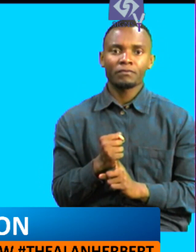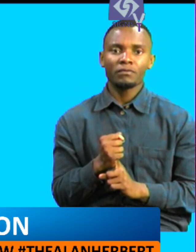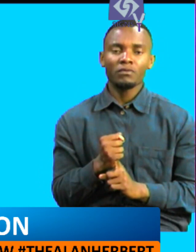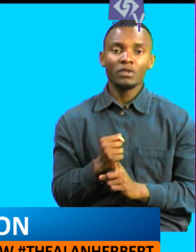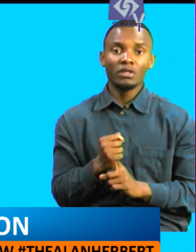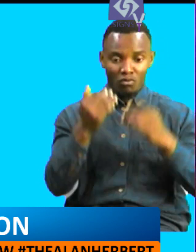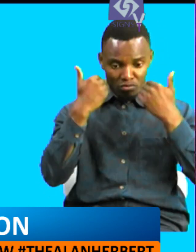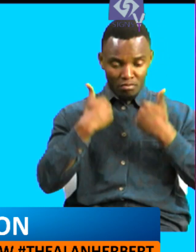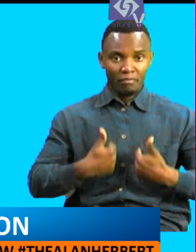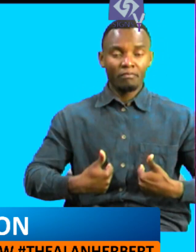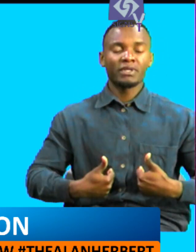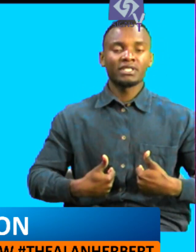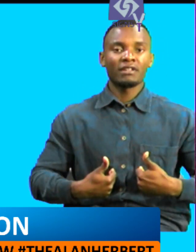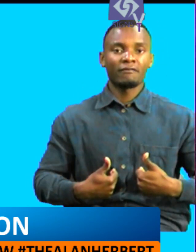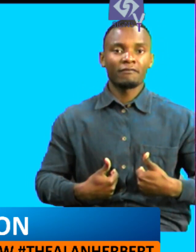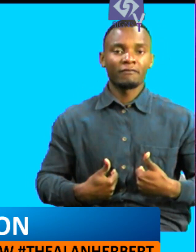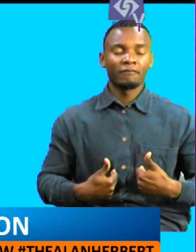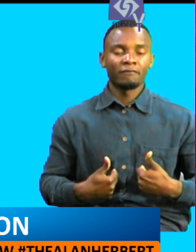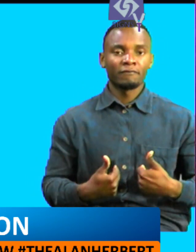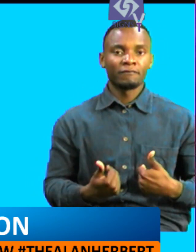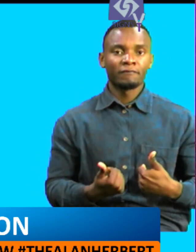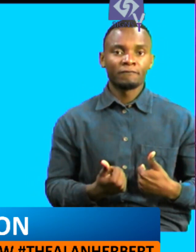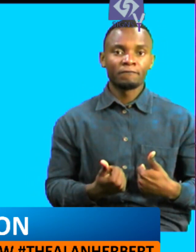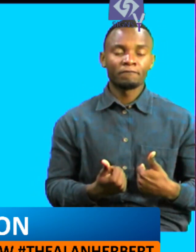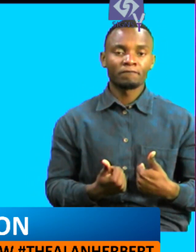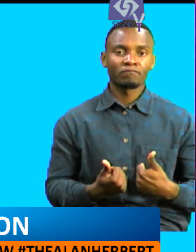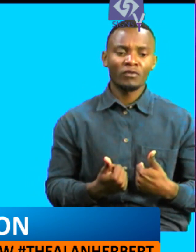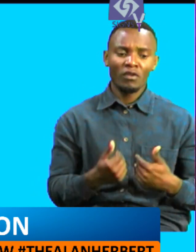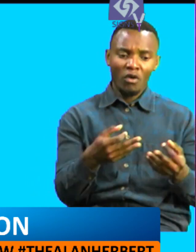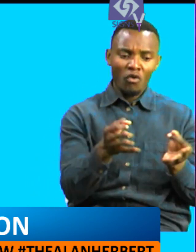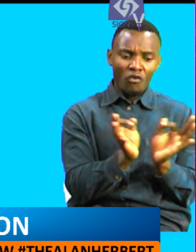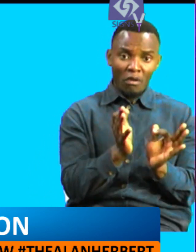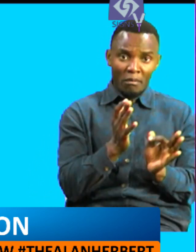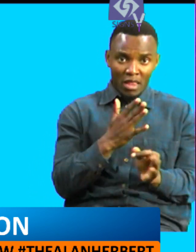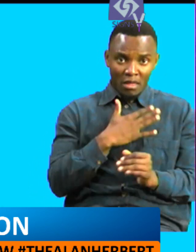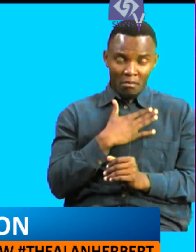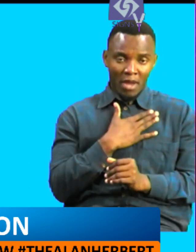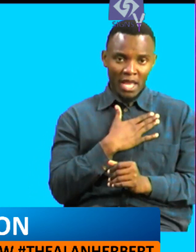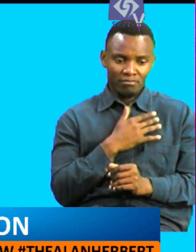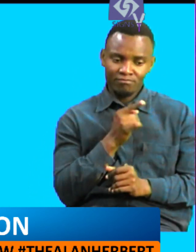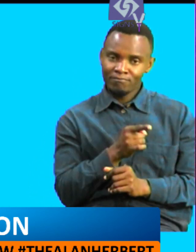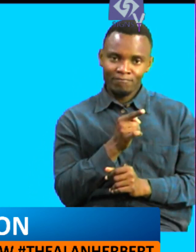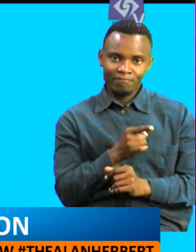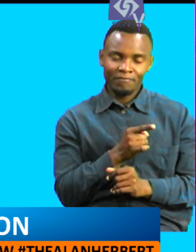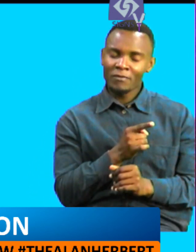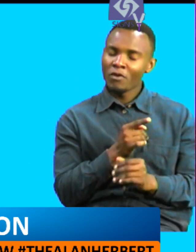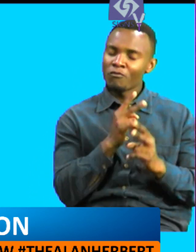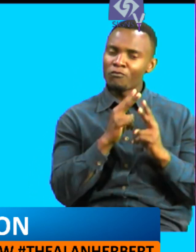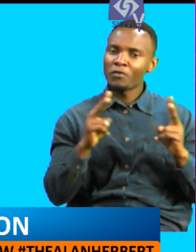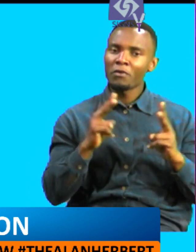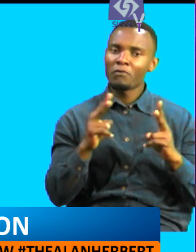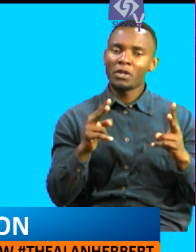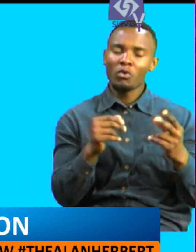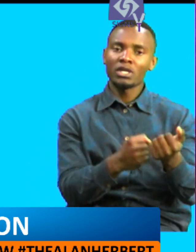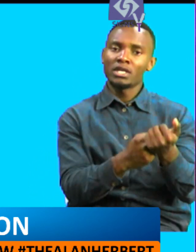For me, I will say my family was very supportive of me.